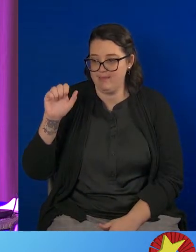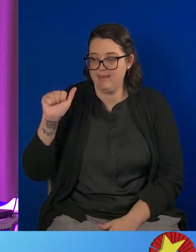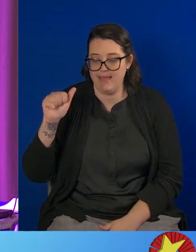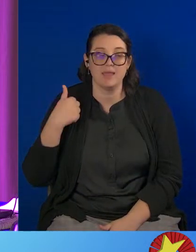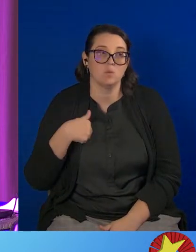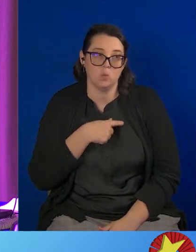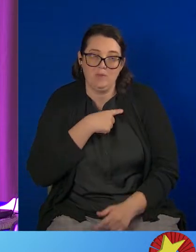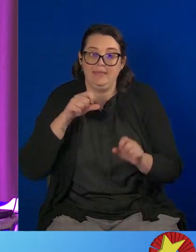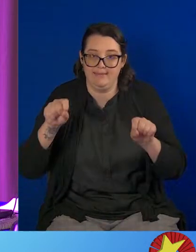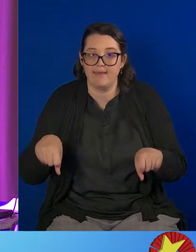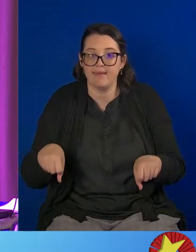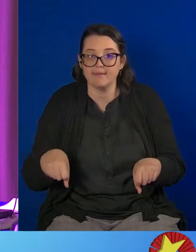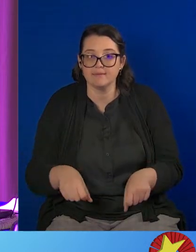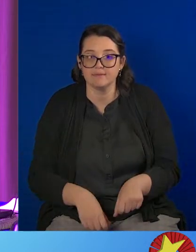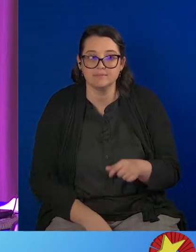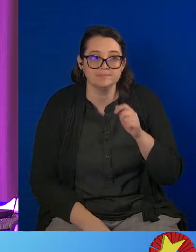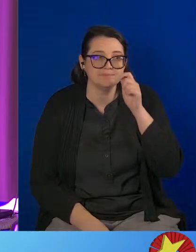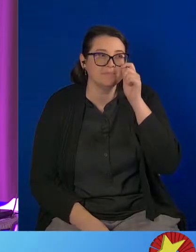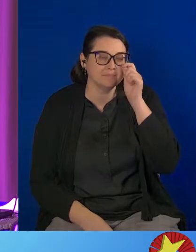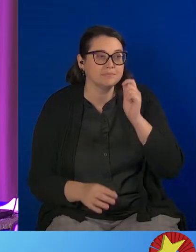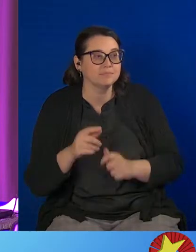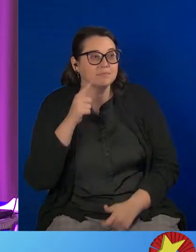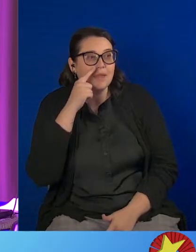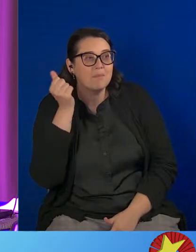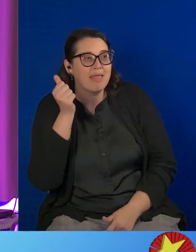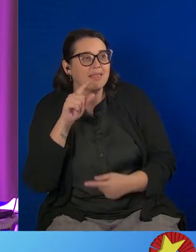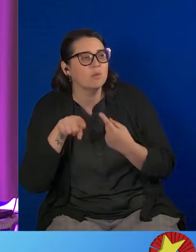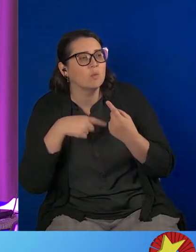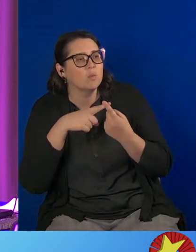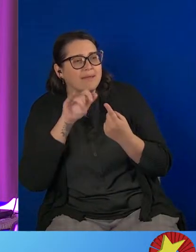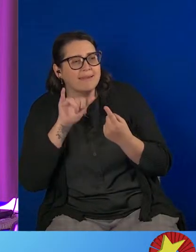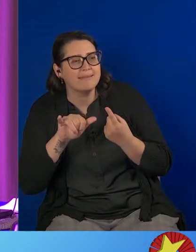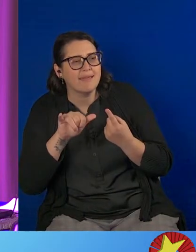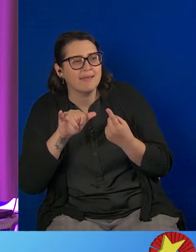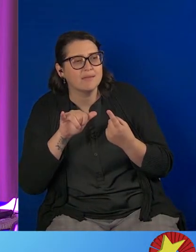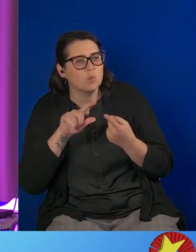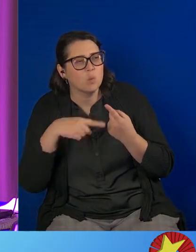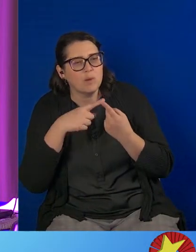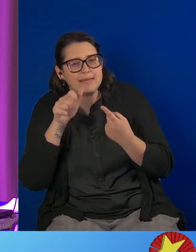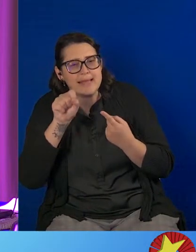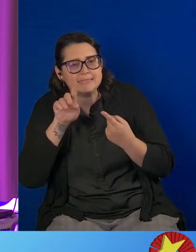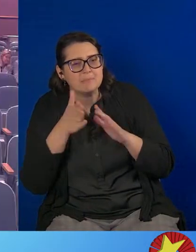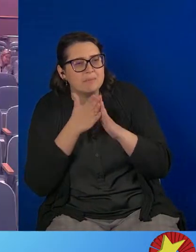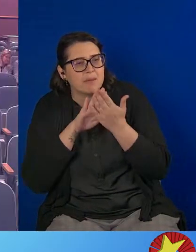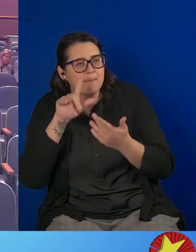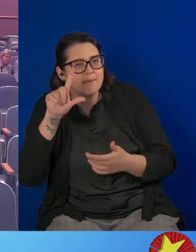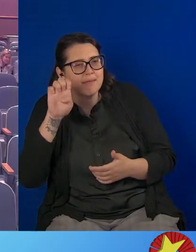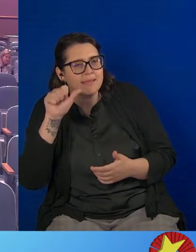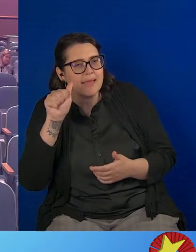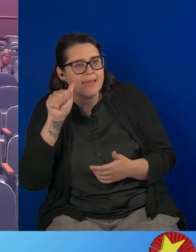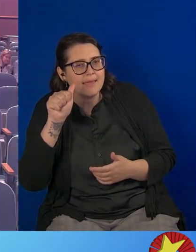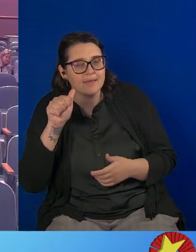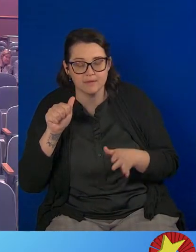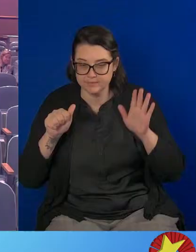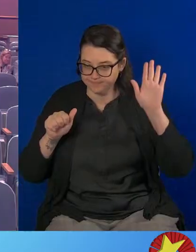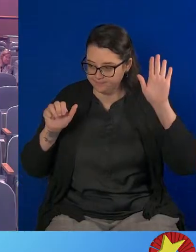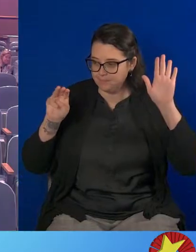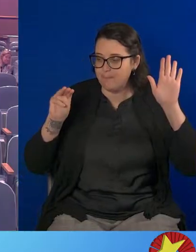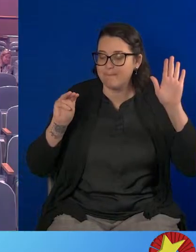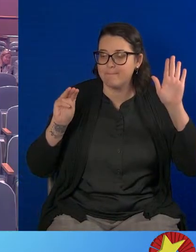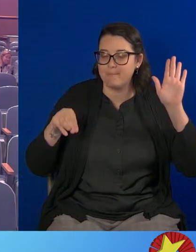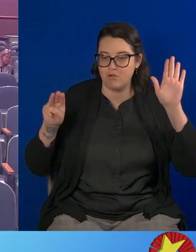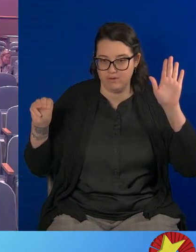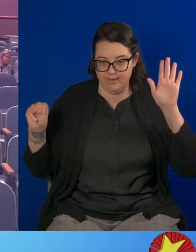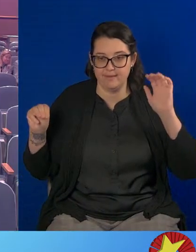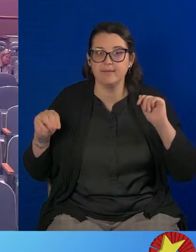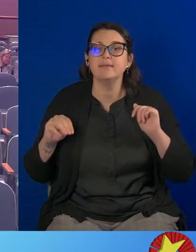that. When was that designation of an LEA made? We were made an